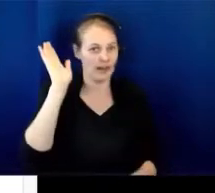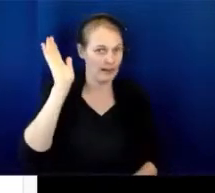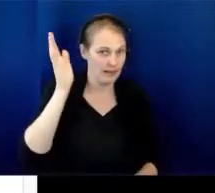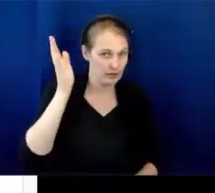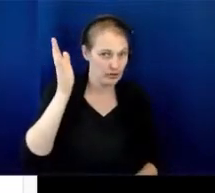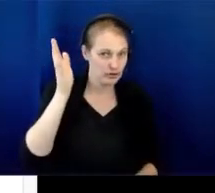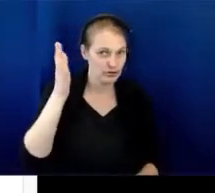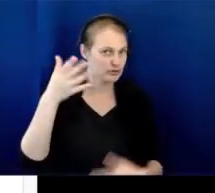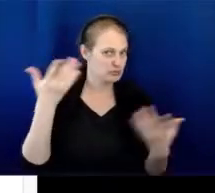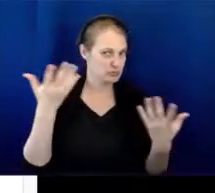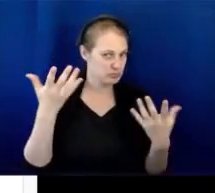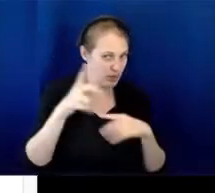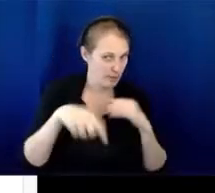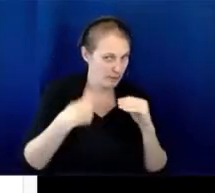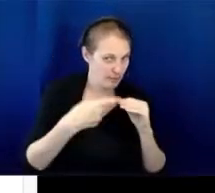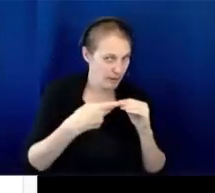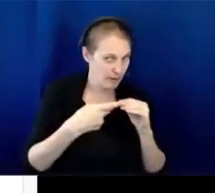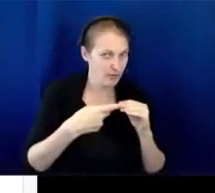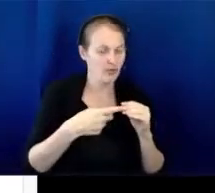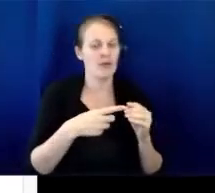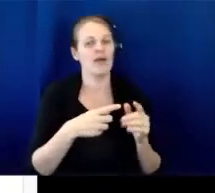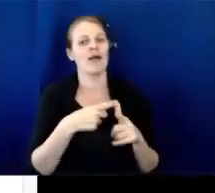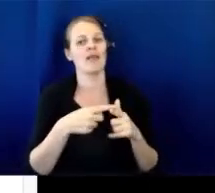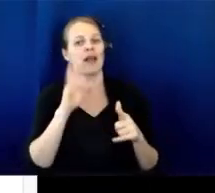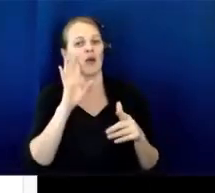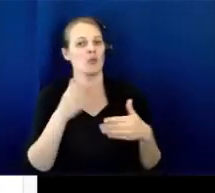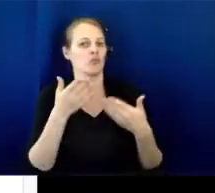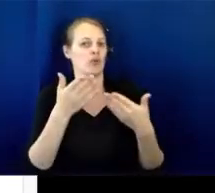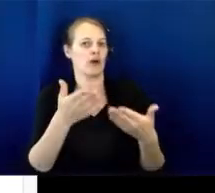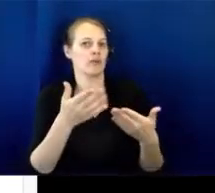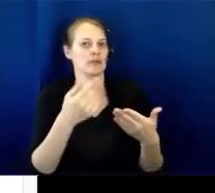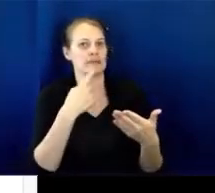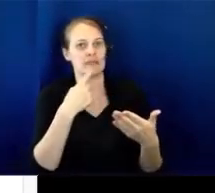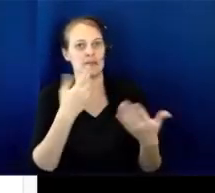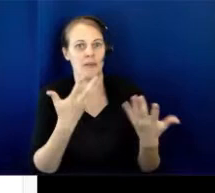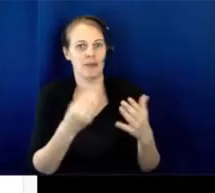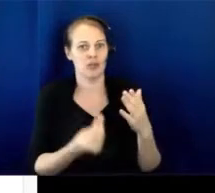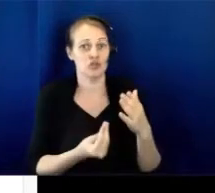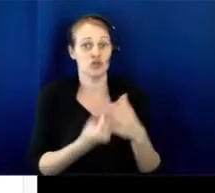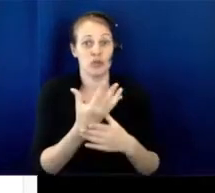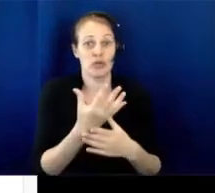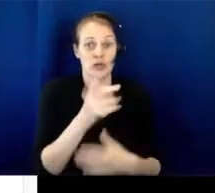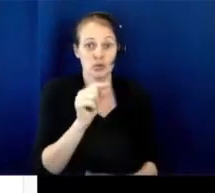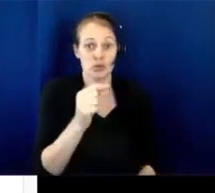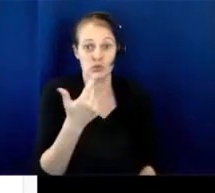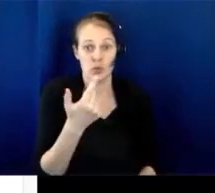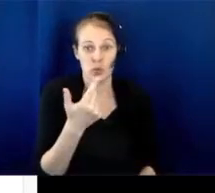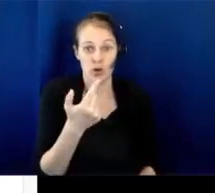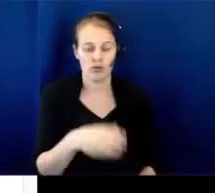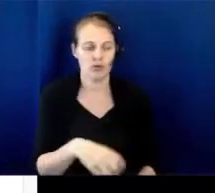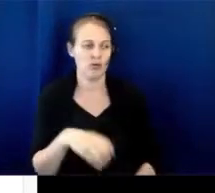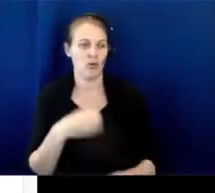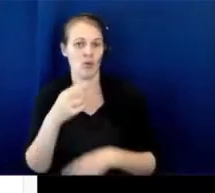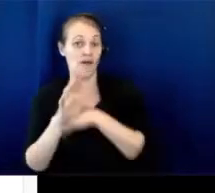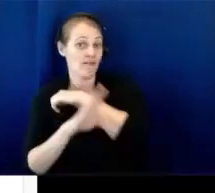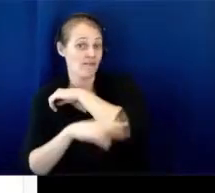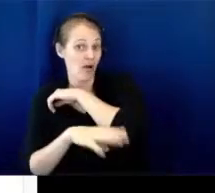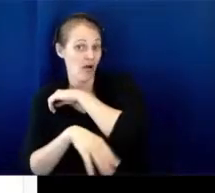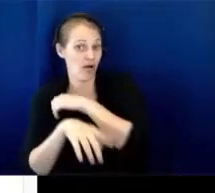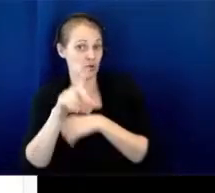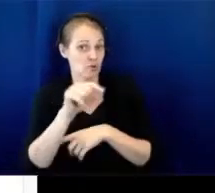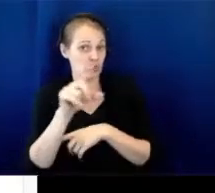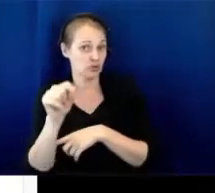recommend saying something along the lines of spring 2021 or fall